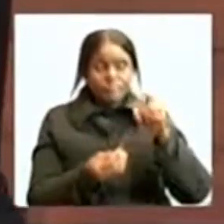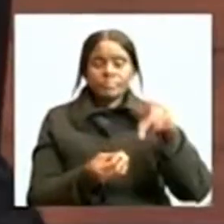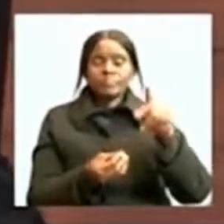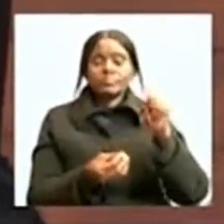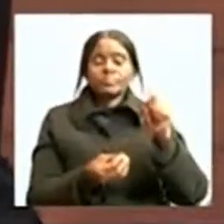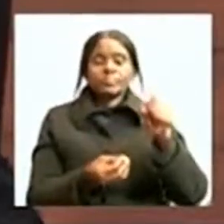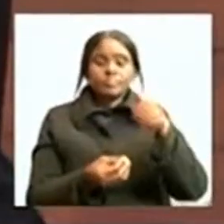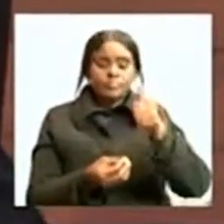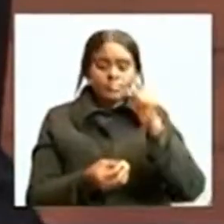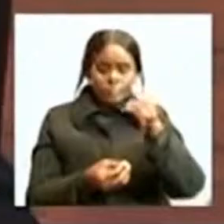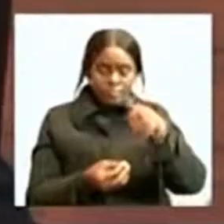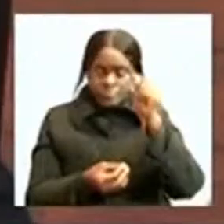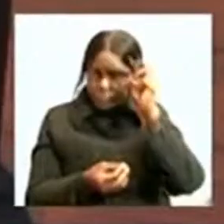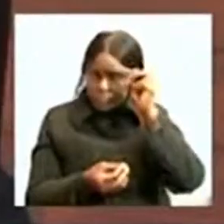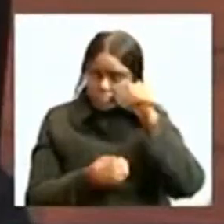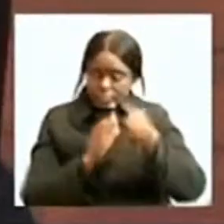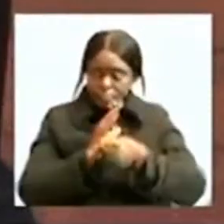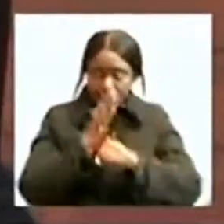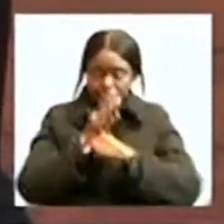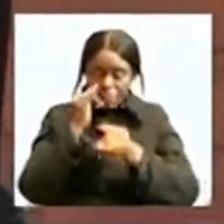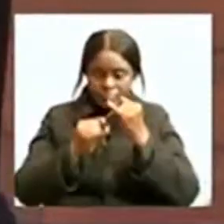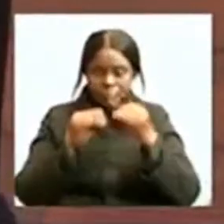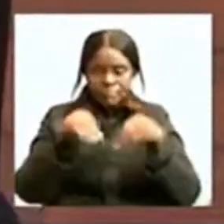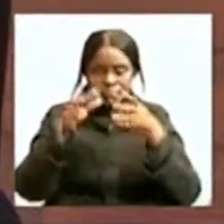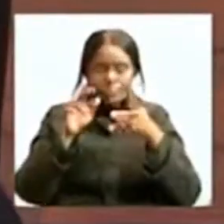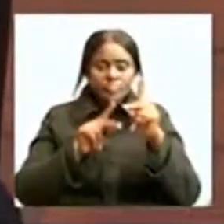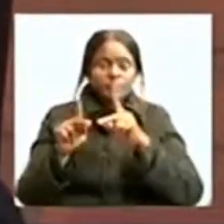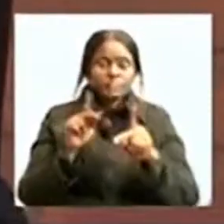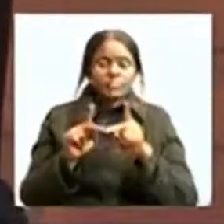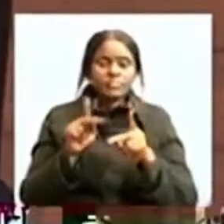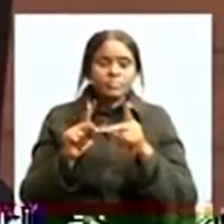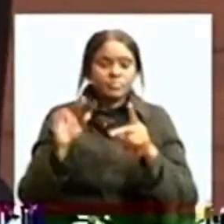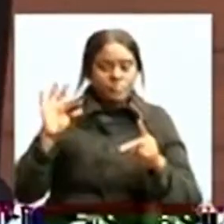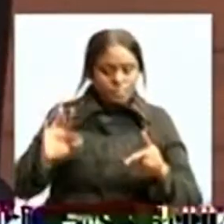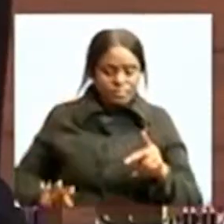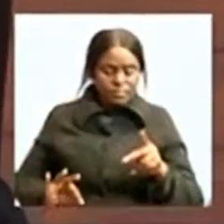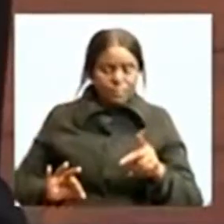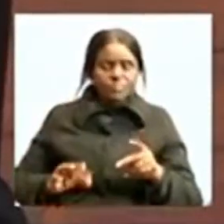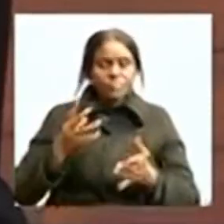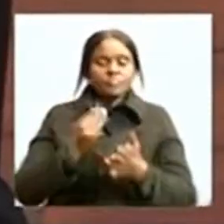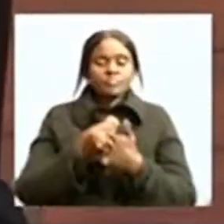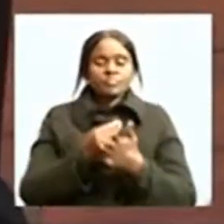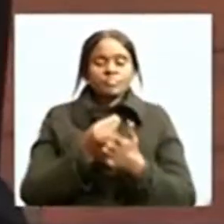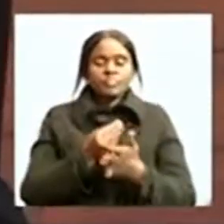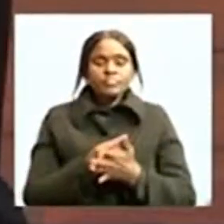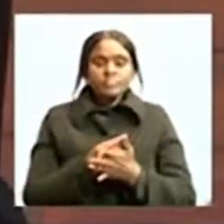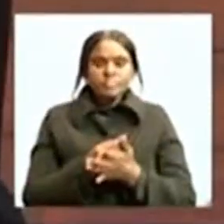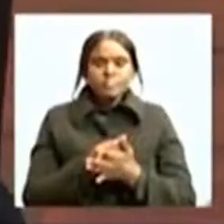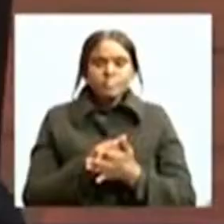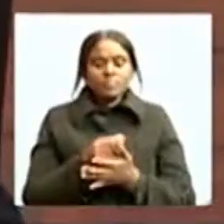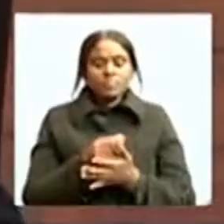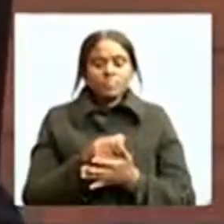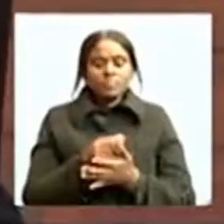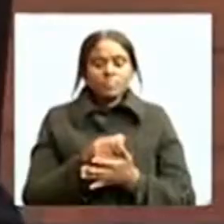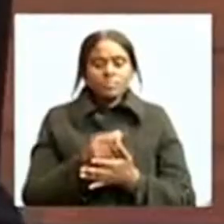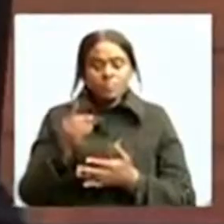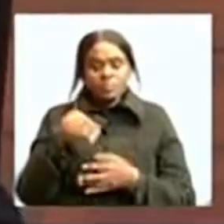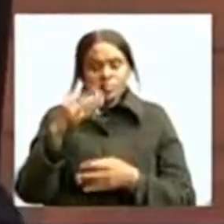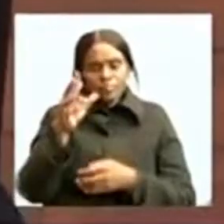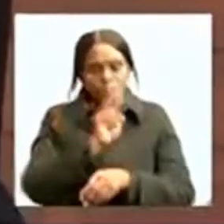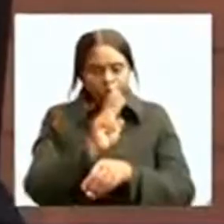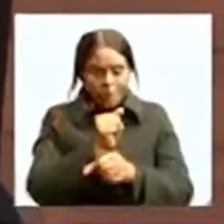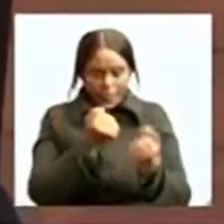PS, you as a minister, after giving people, the beneficiaries, the monies, give them a vehicle. The